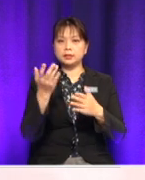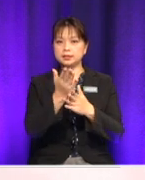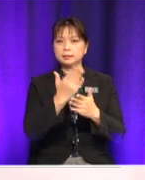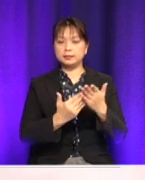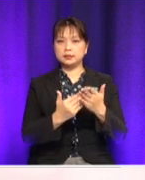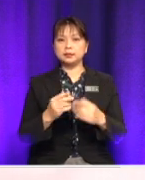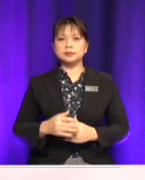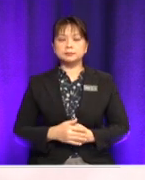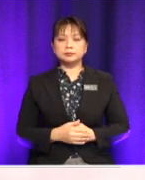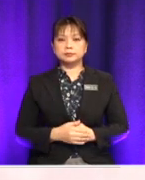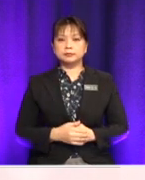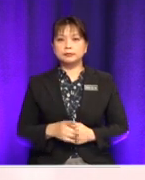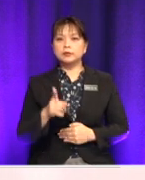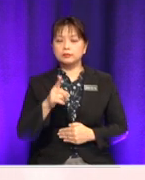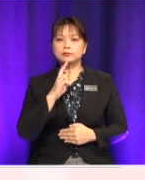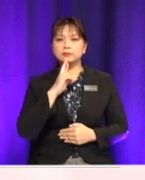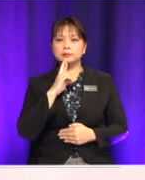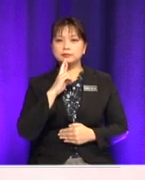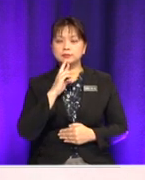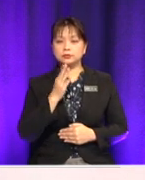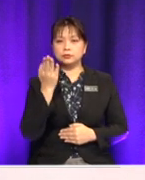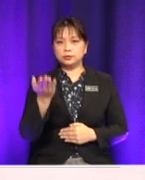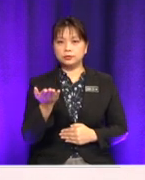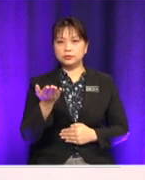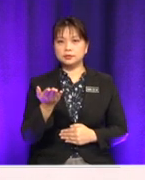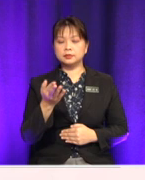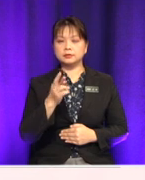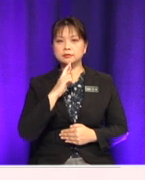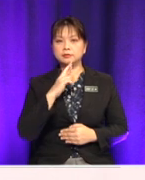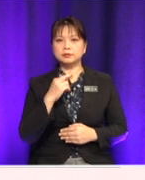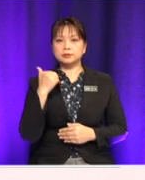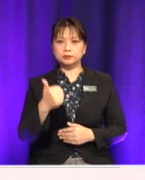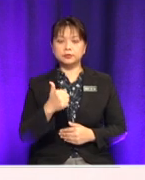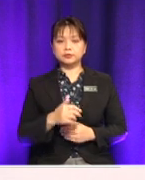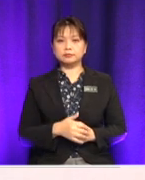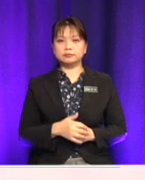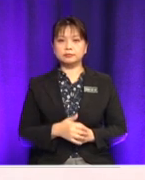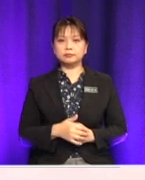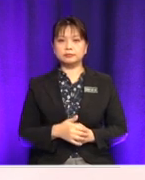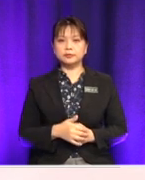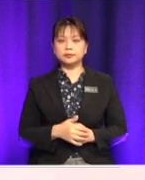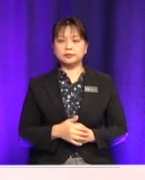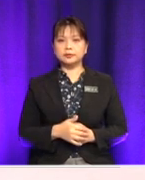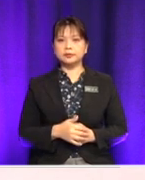you guys were awesome. And let's chill one more time. G-O-O-D-J-O-B.